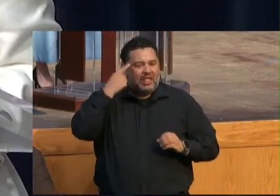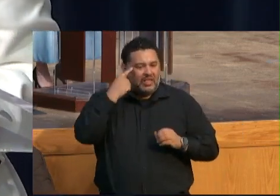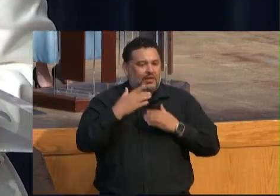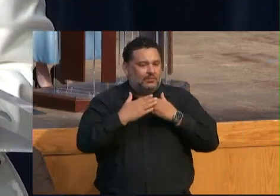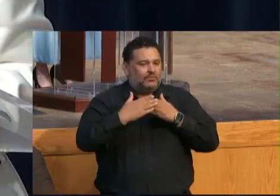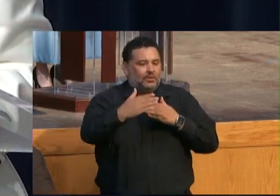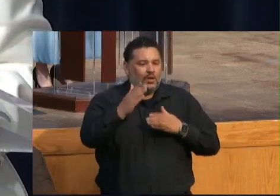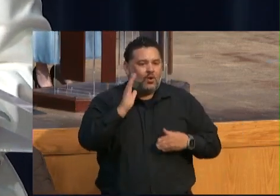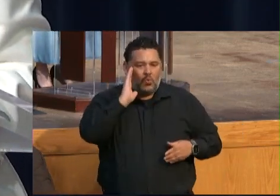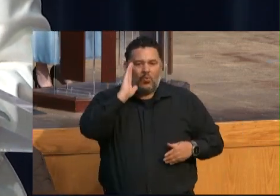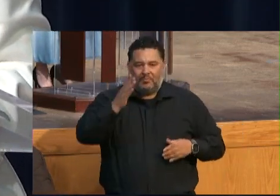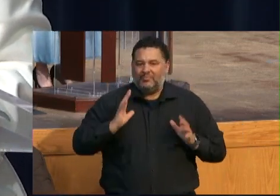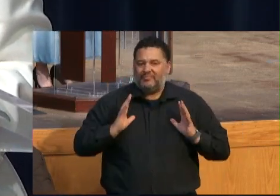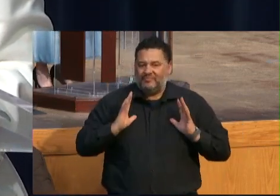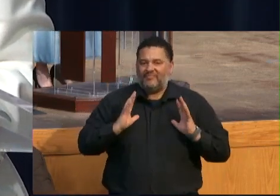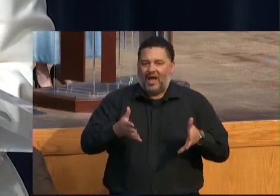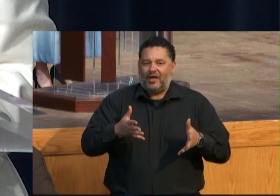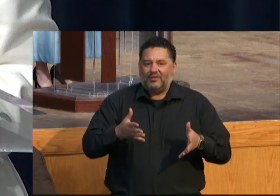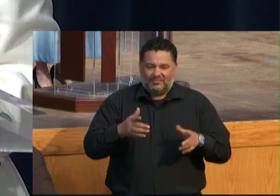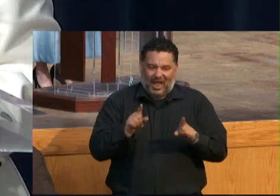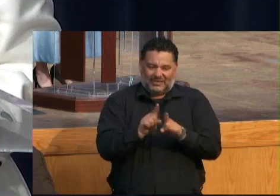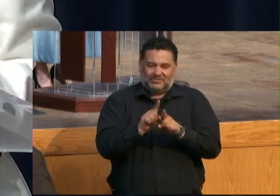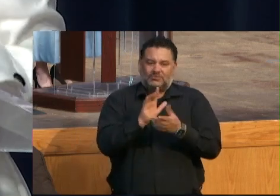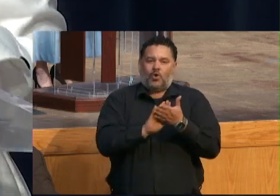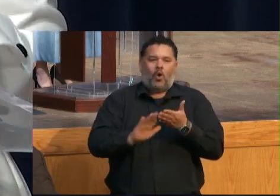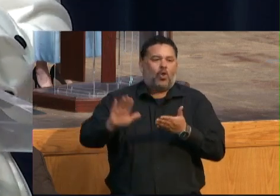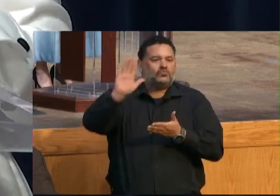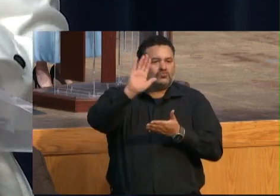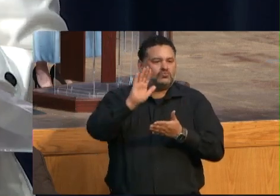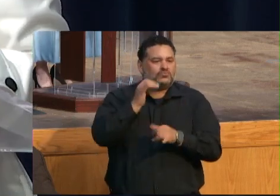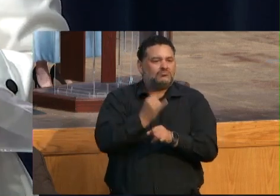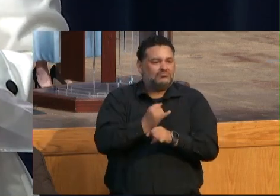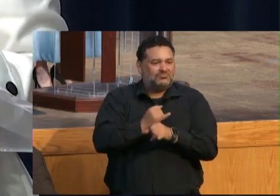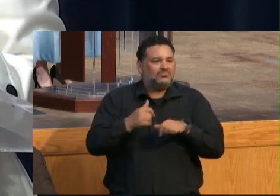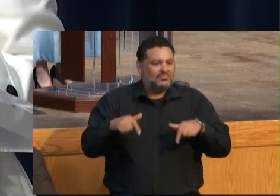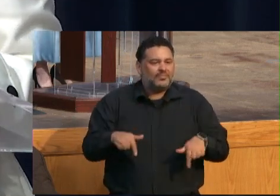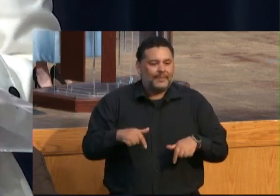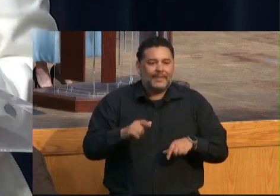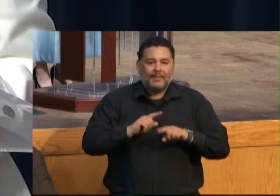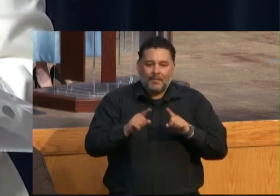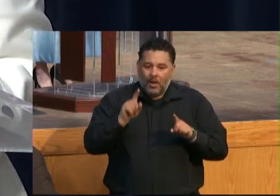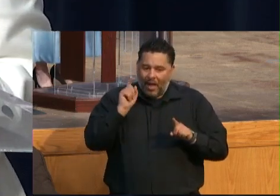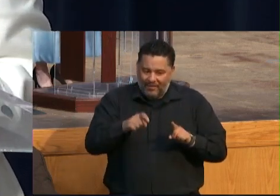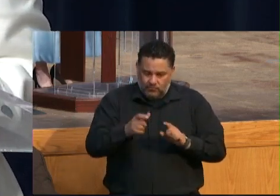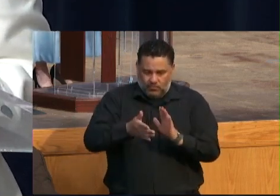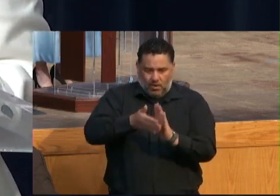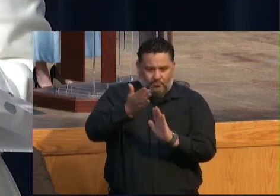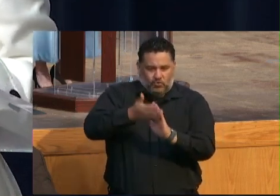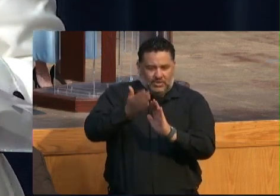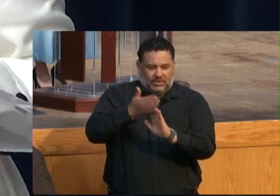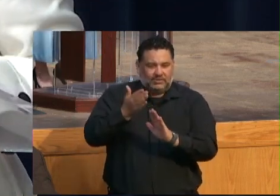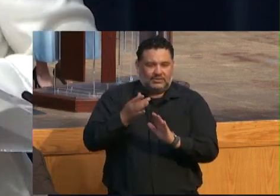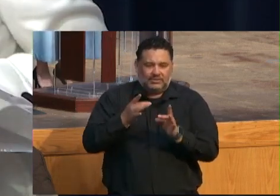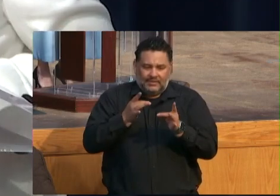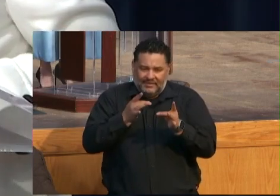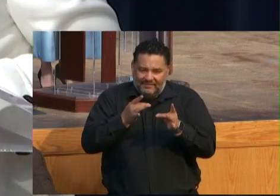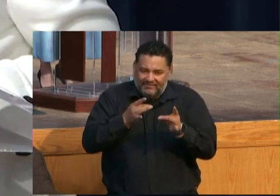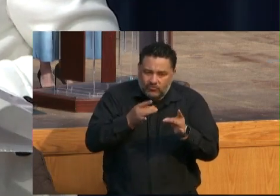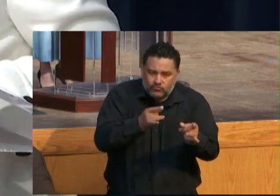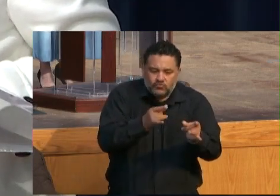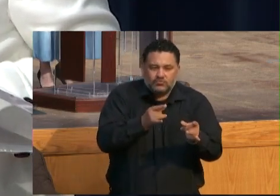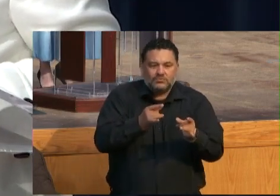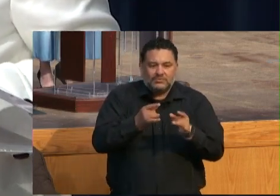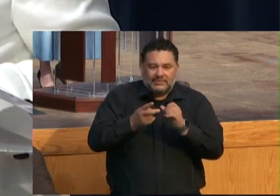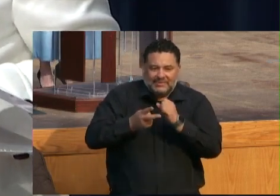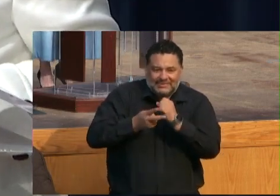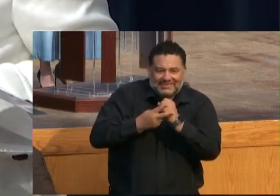an institution. But we're going to have to operate efficiently and thoughtfully so